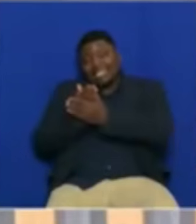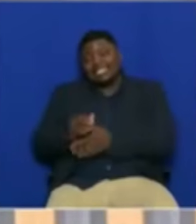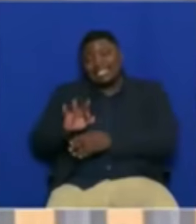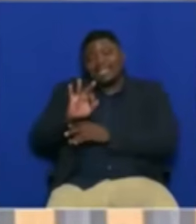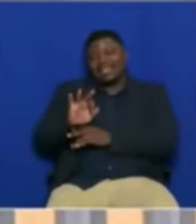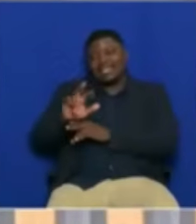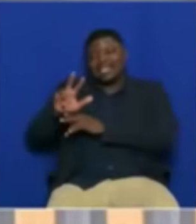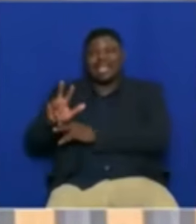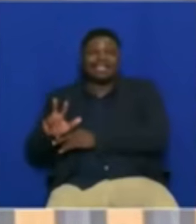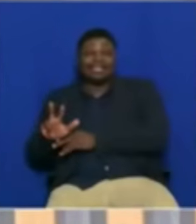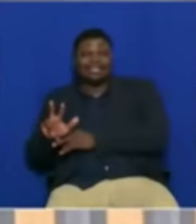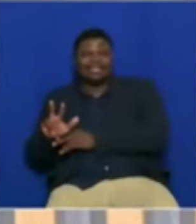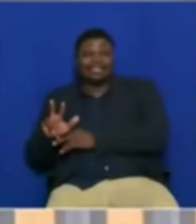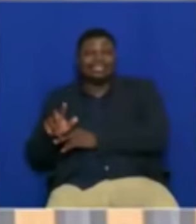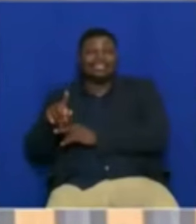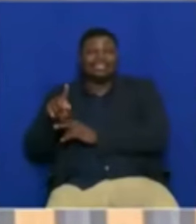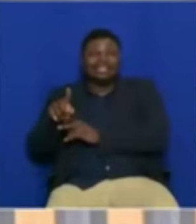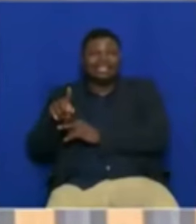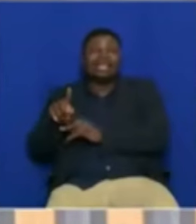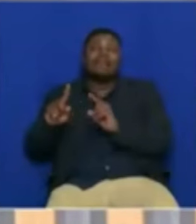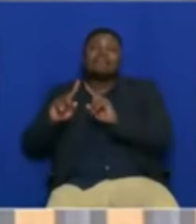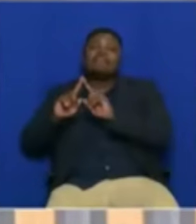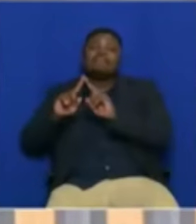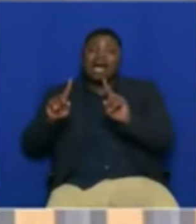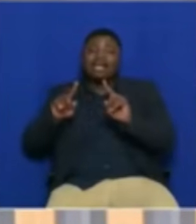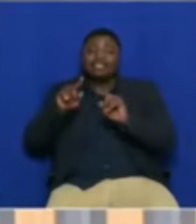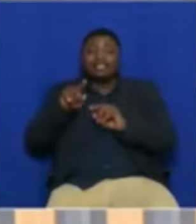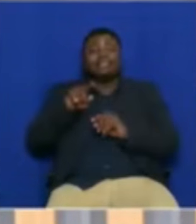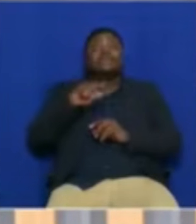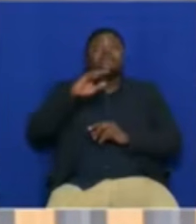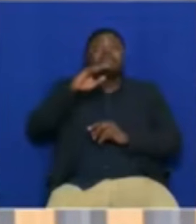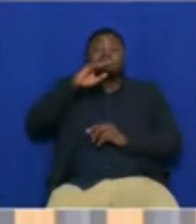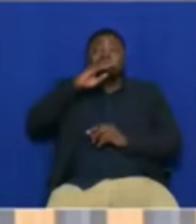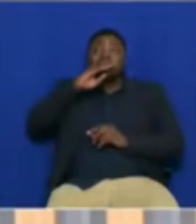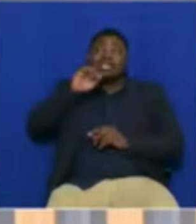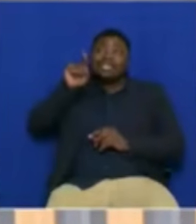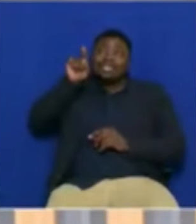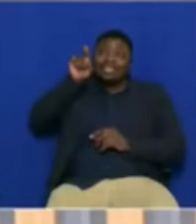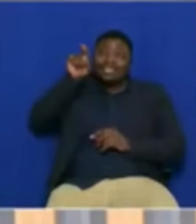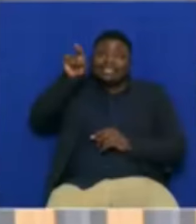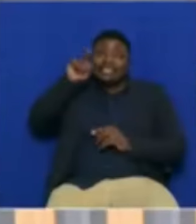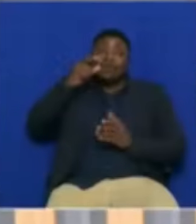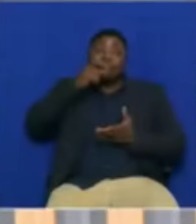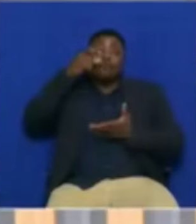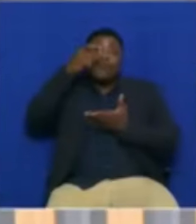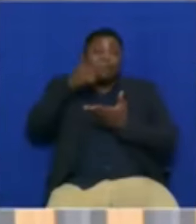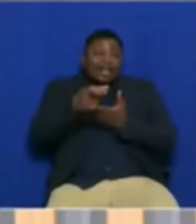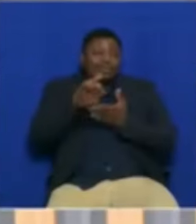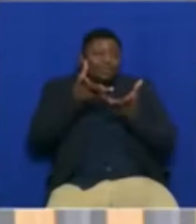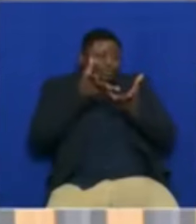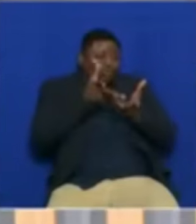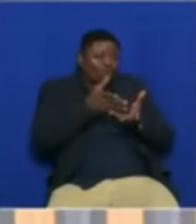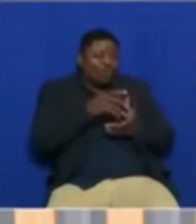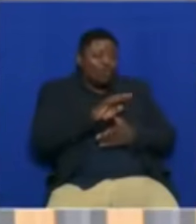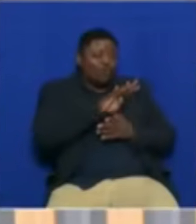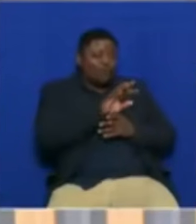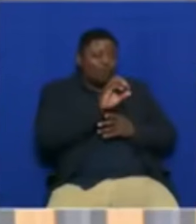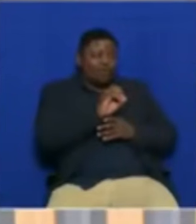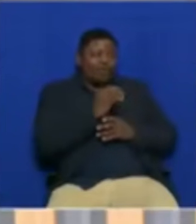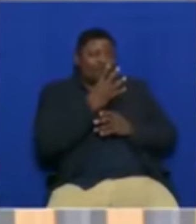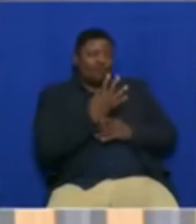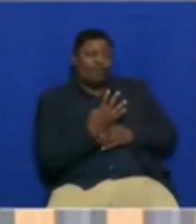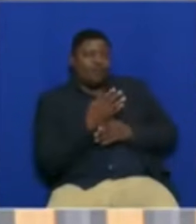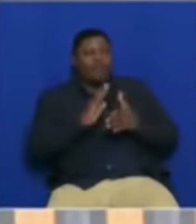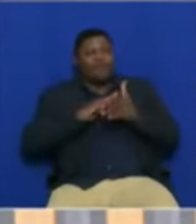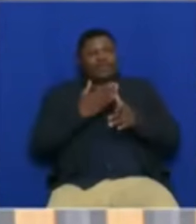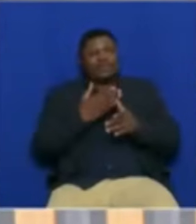doesn't make a lie that he comments the way he does about CAS 404, that it had only an A1 statement, and that A1